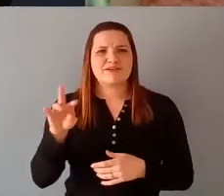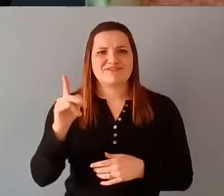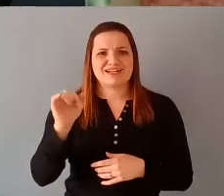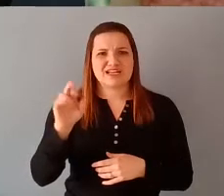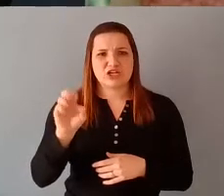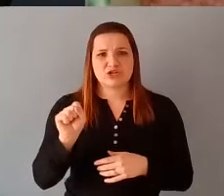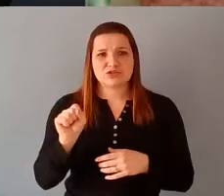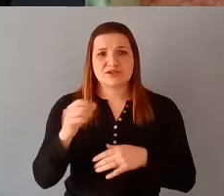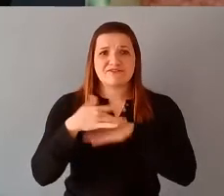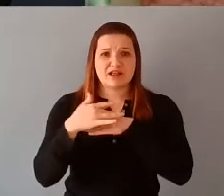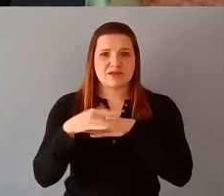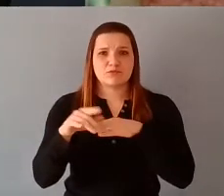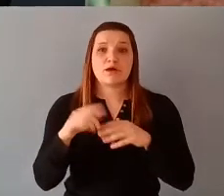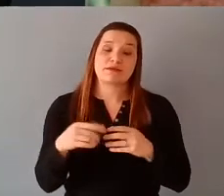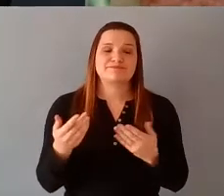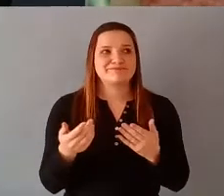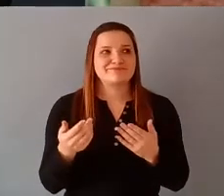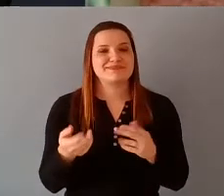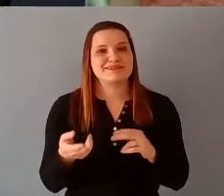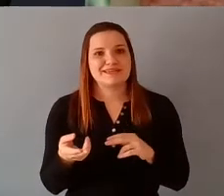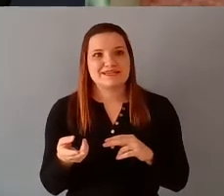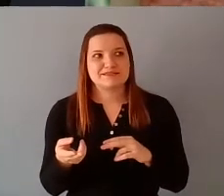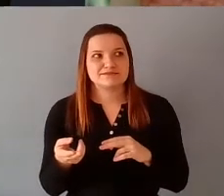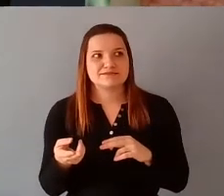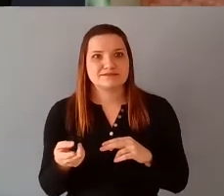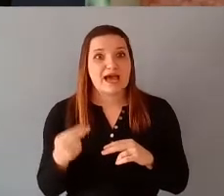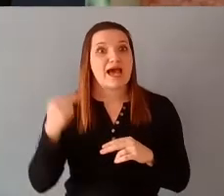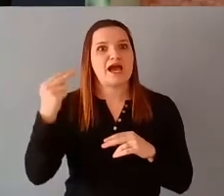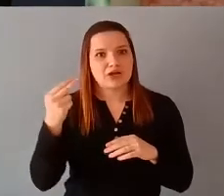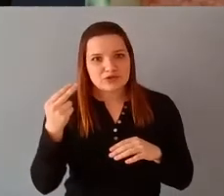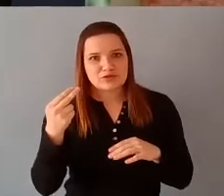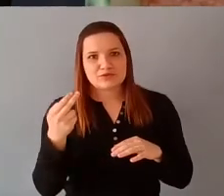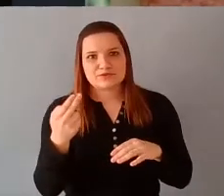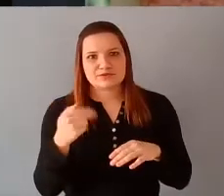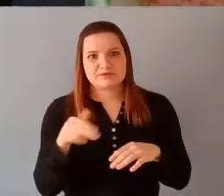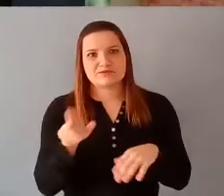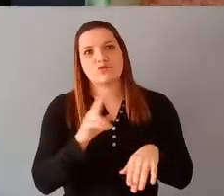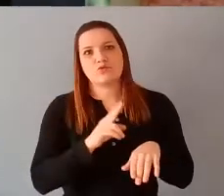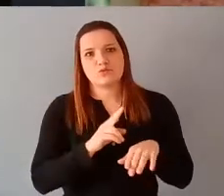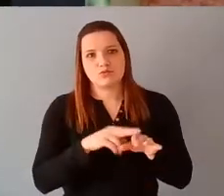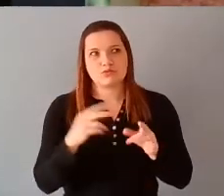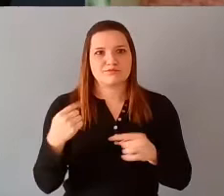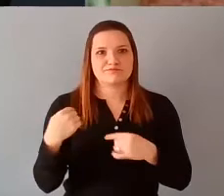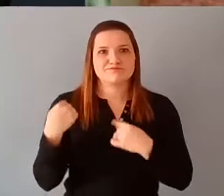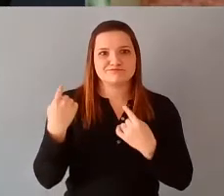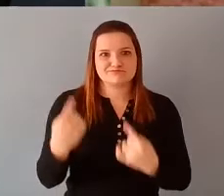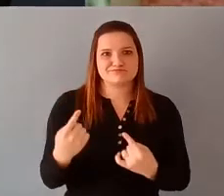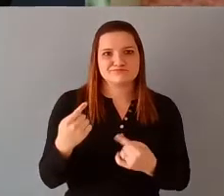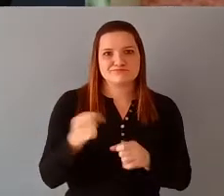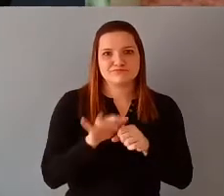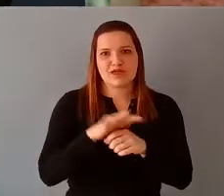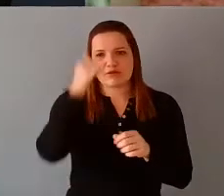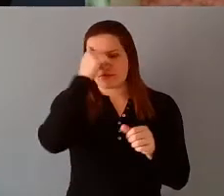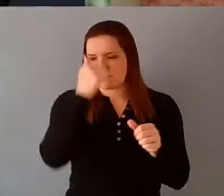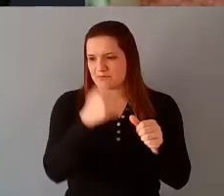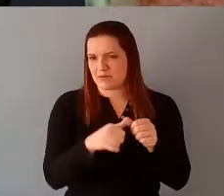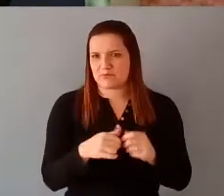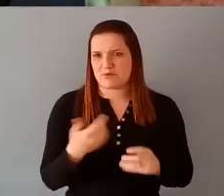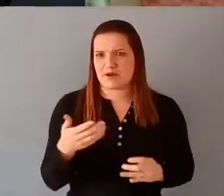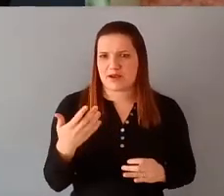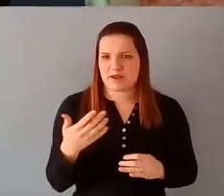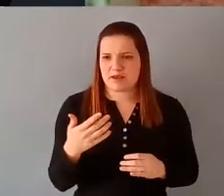definitely is higher than what we were experiencing, over the course of the pandemic, because I remember pretty